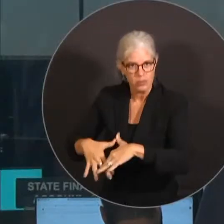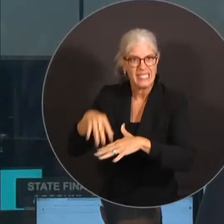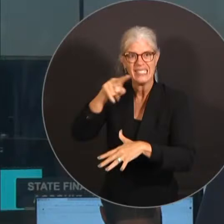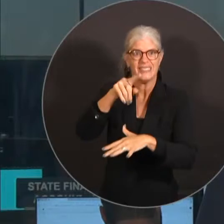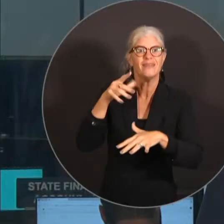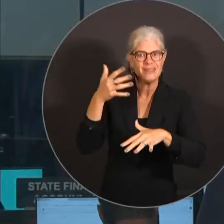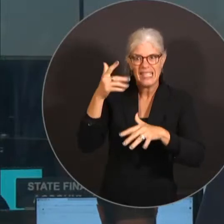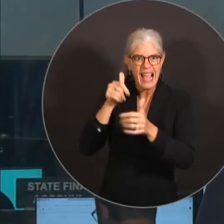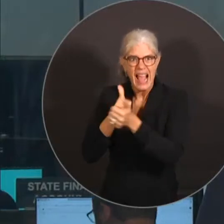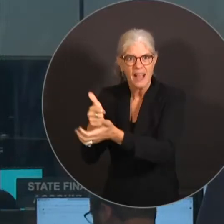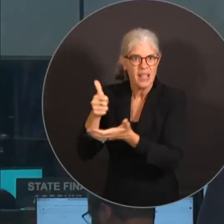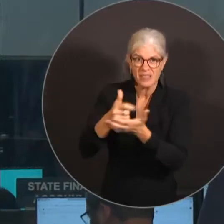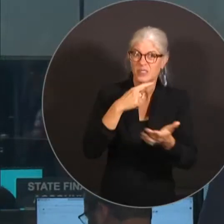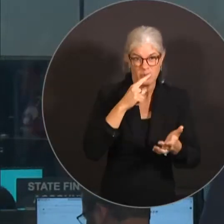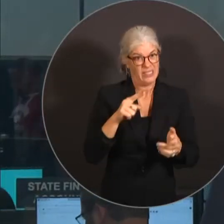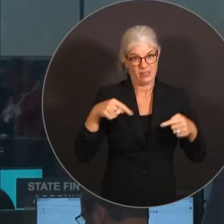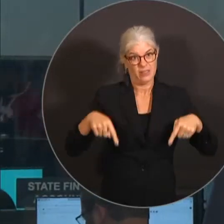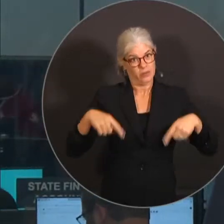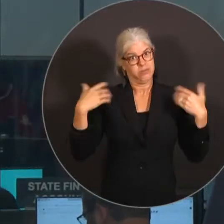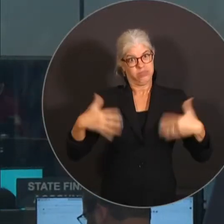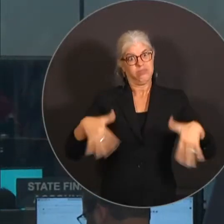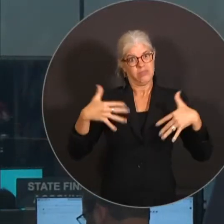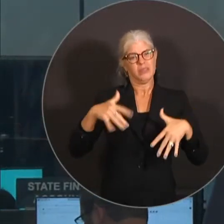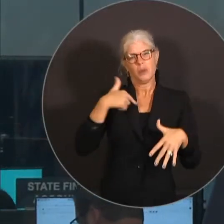This is really, really rough numbers right now, but about